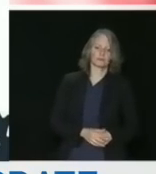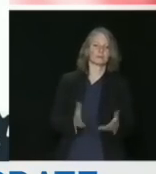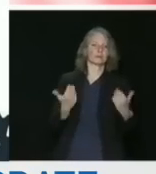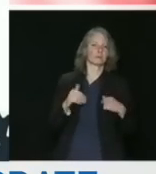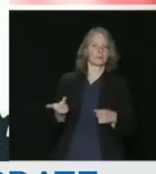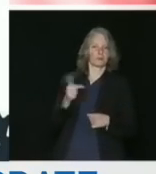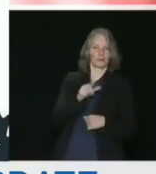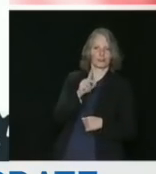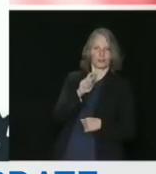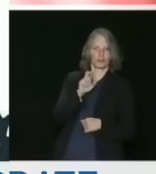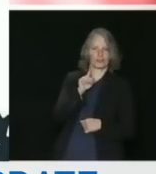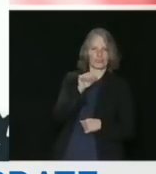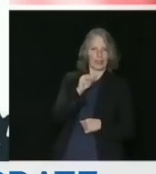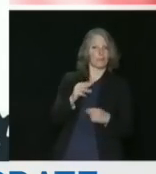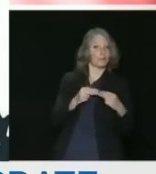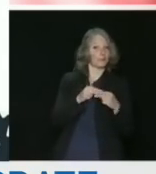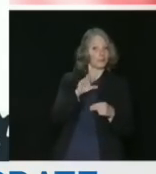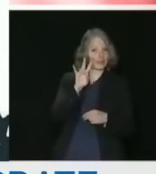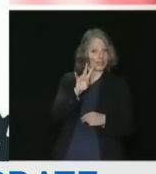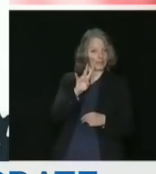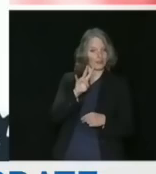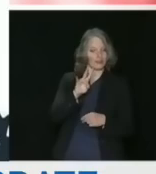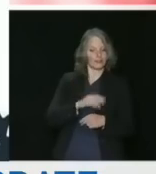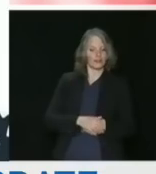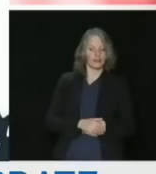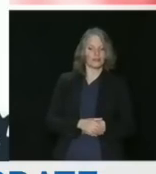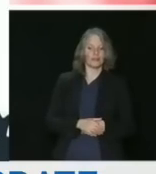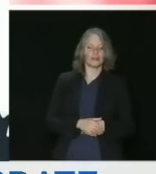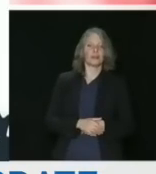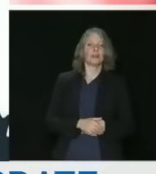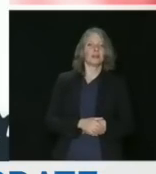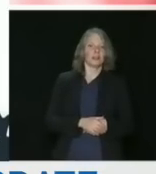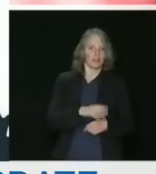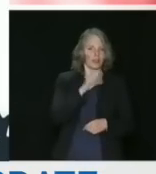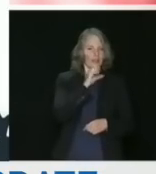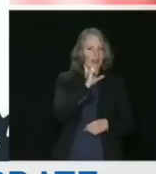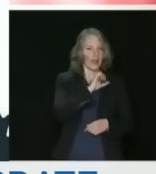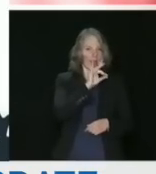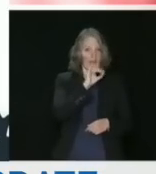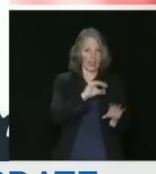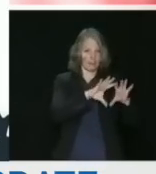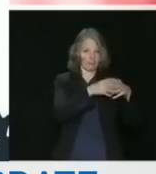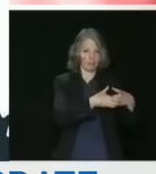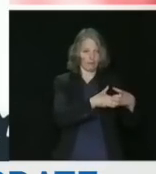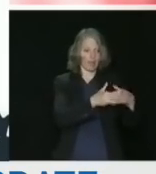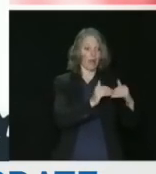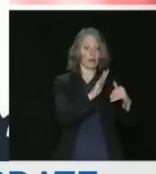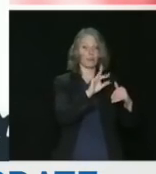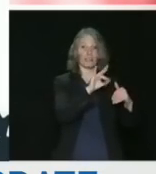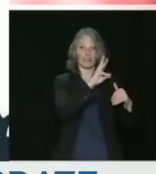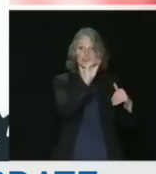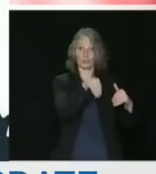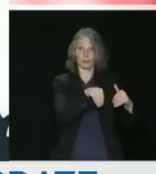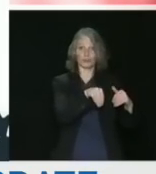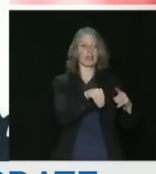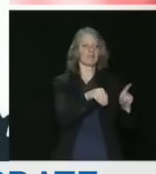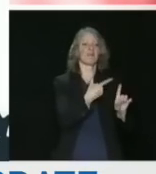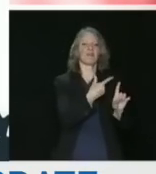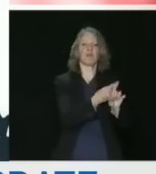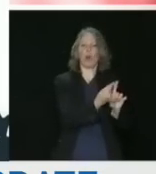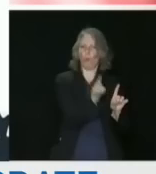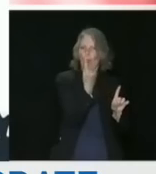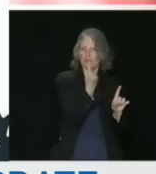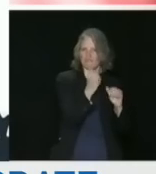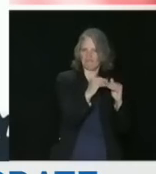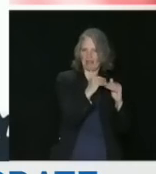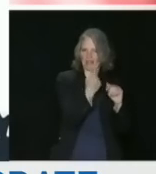Slide 7. Over 86% of adults aged 80 years or older have received at least one